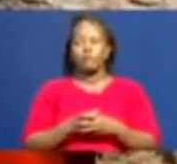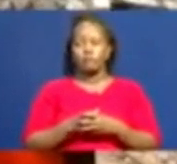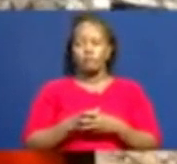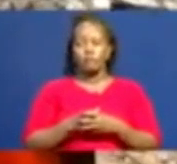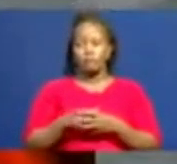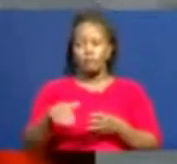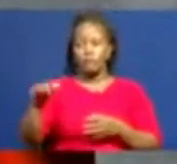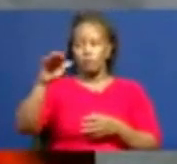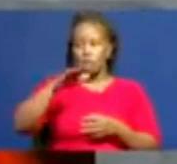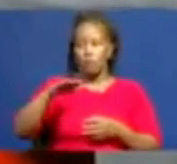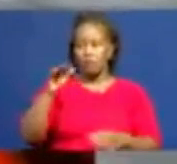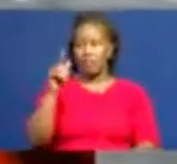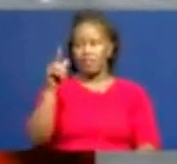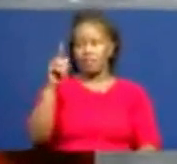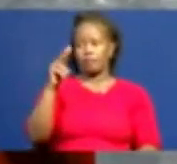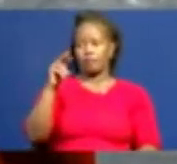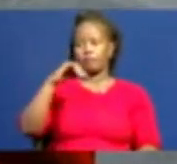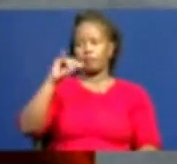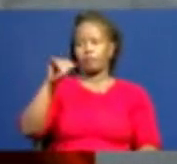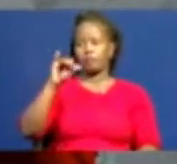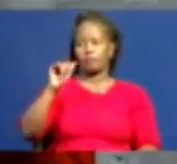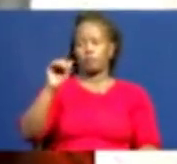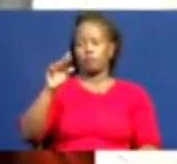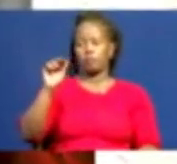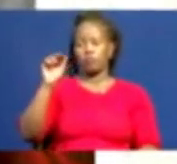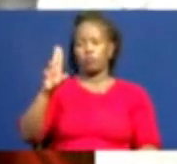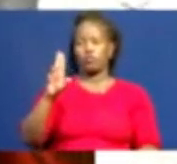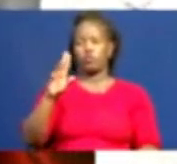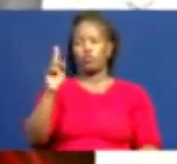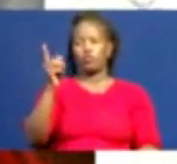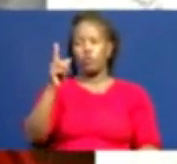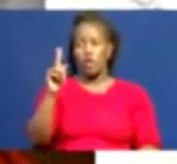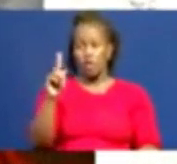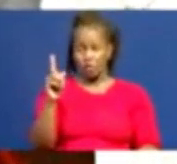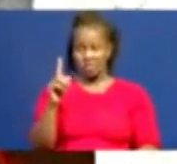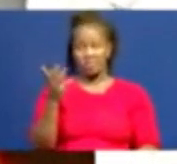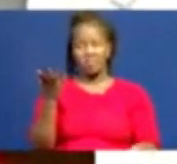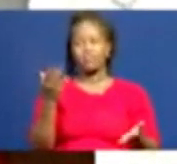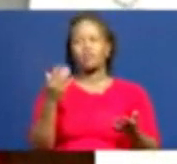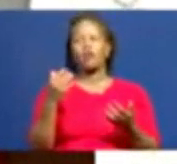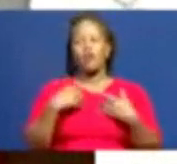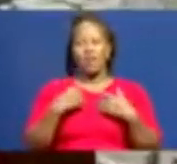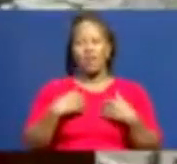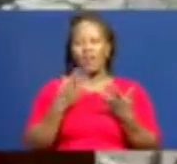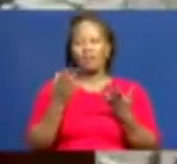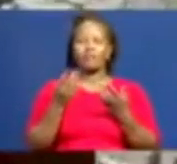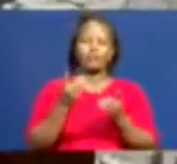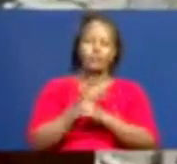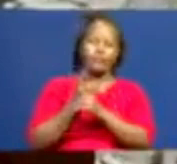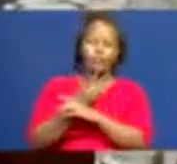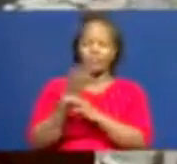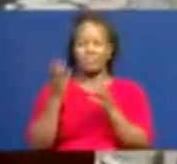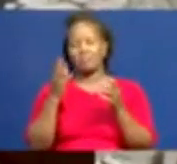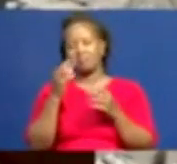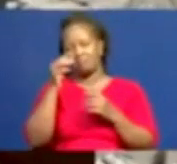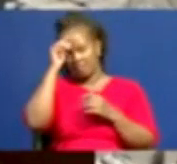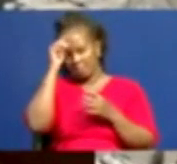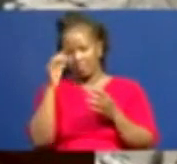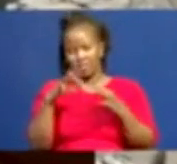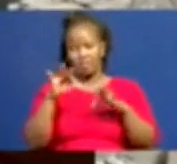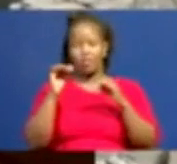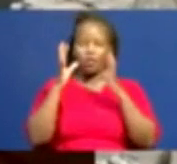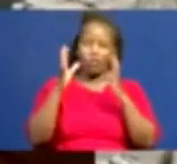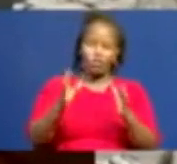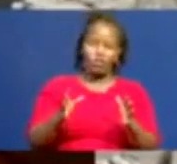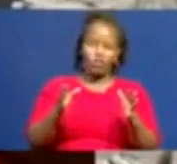At Njiru settlements in Nairobi, the relative calmness contrasts with the controversies that the land has attracted over